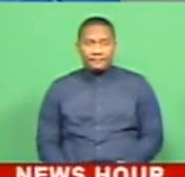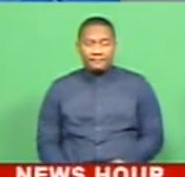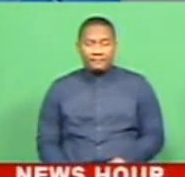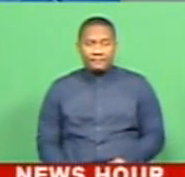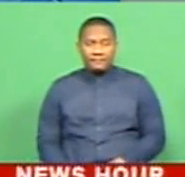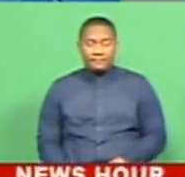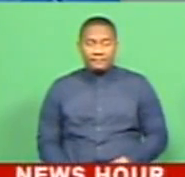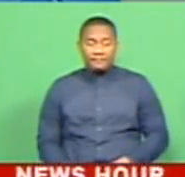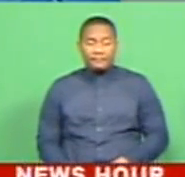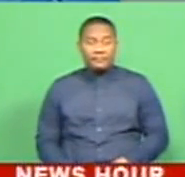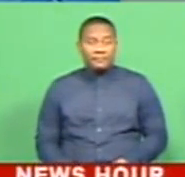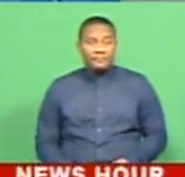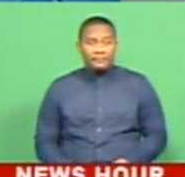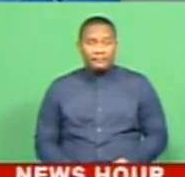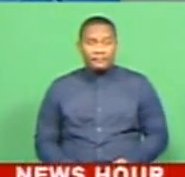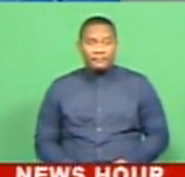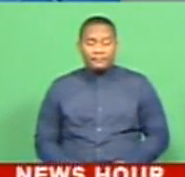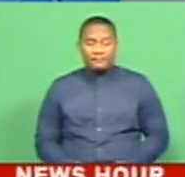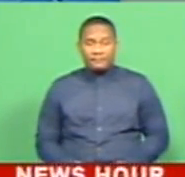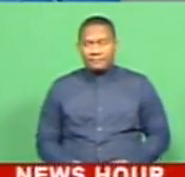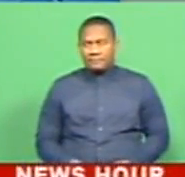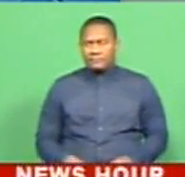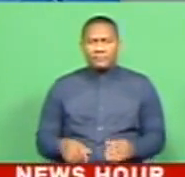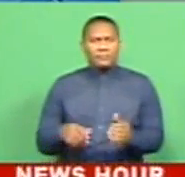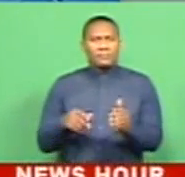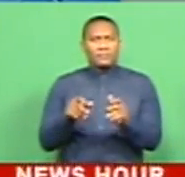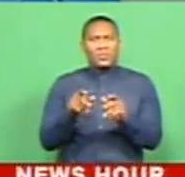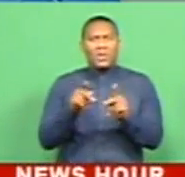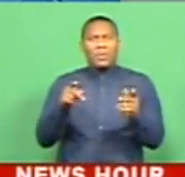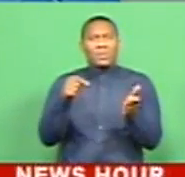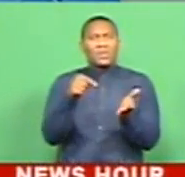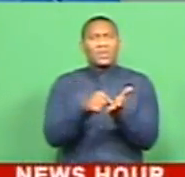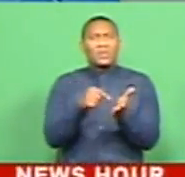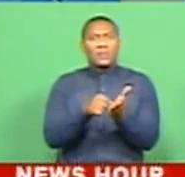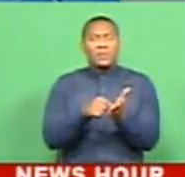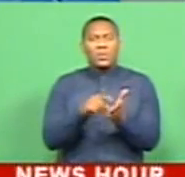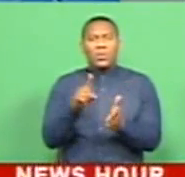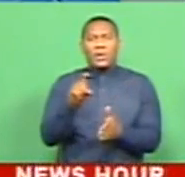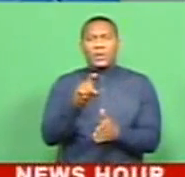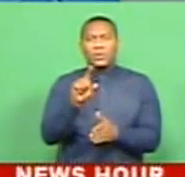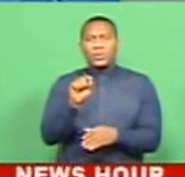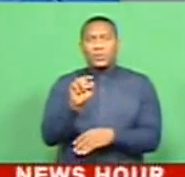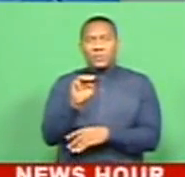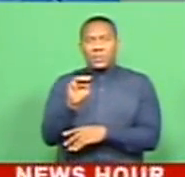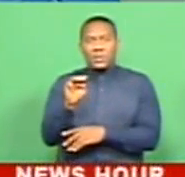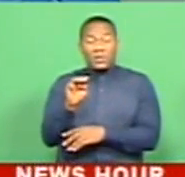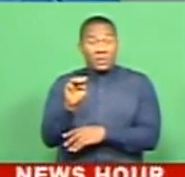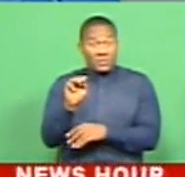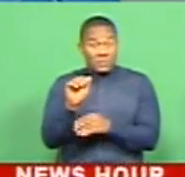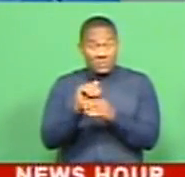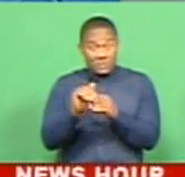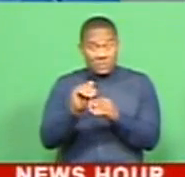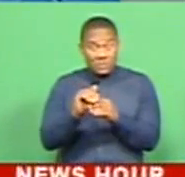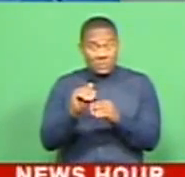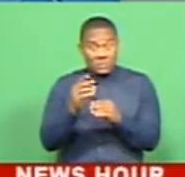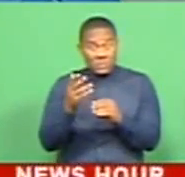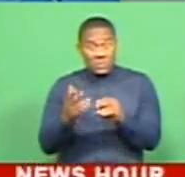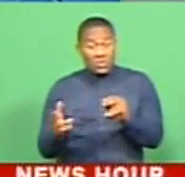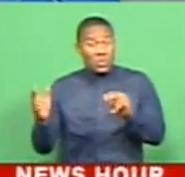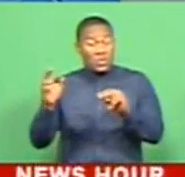And moving on, Ghana's public debt moved from 120 billion Ghana cedis in 2016 to